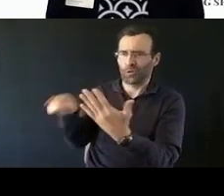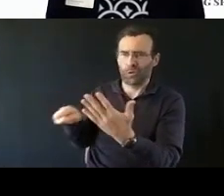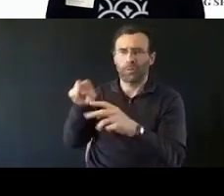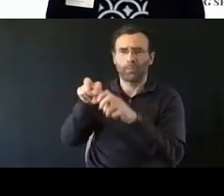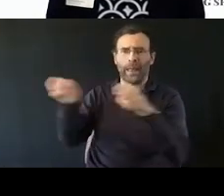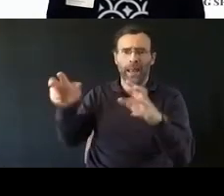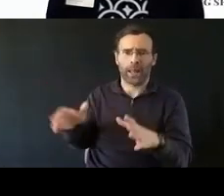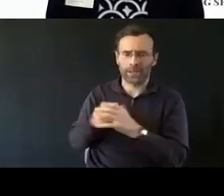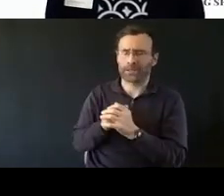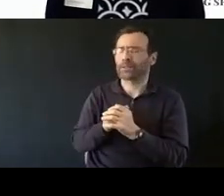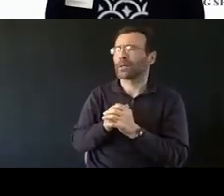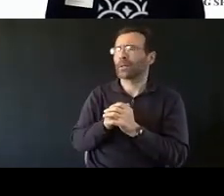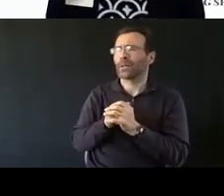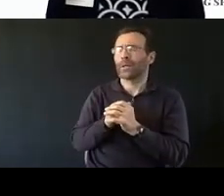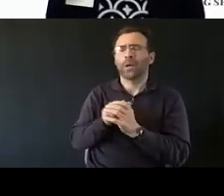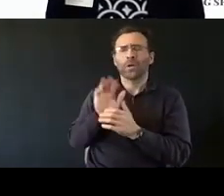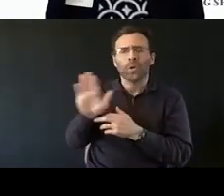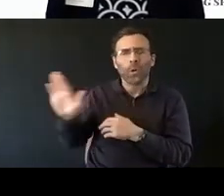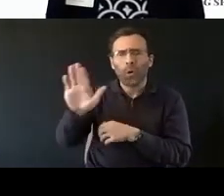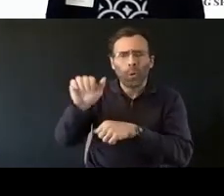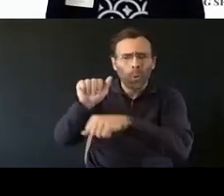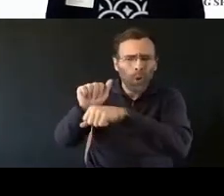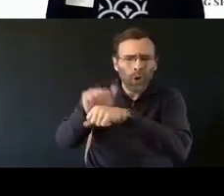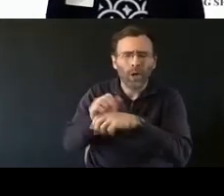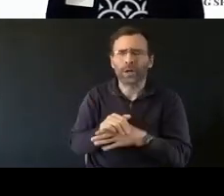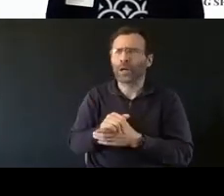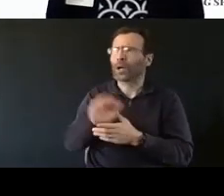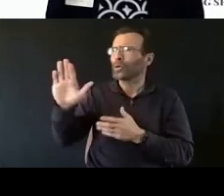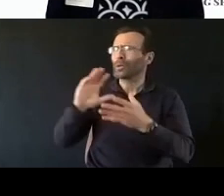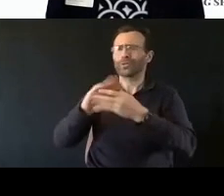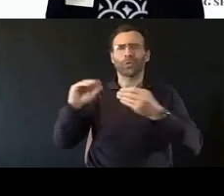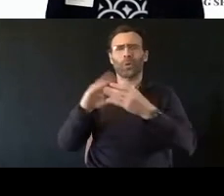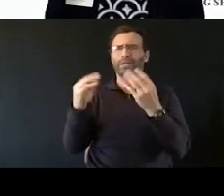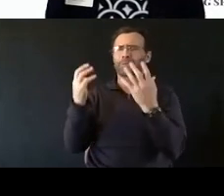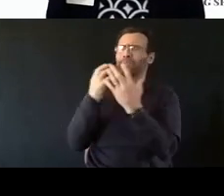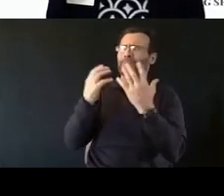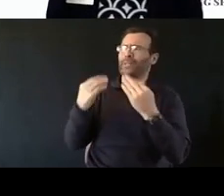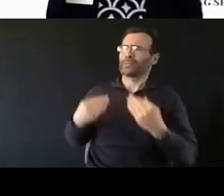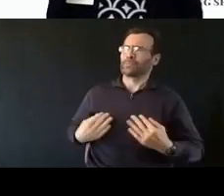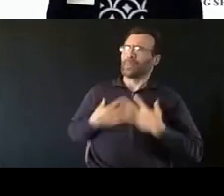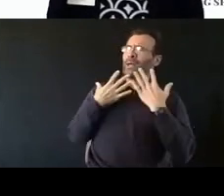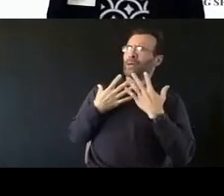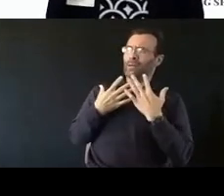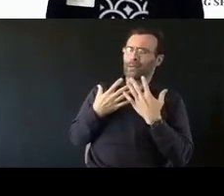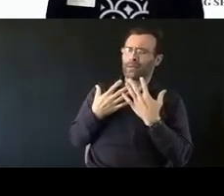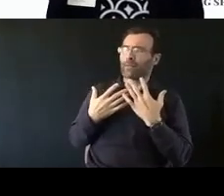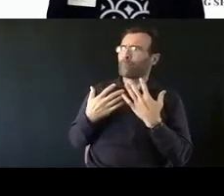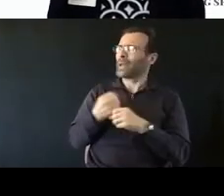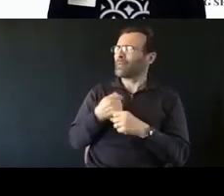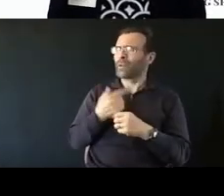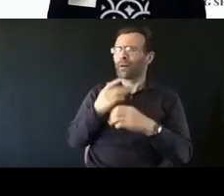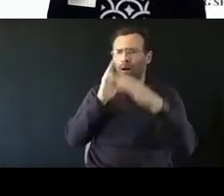panelists. Your work and your stories are both inspiring, humbling, and motivating.